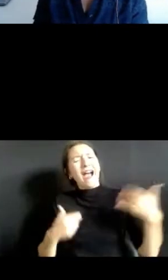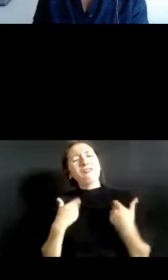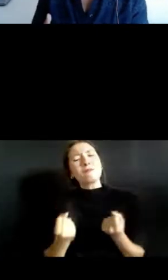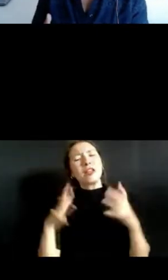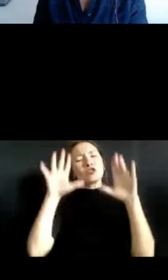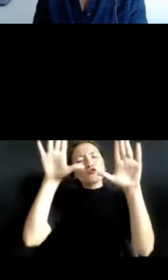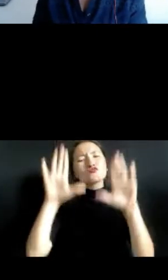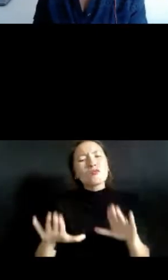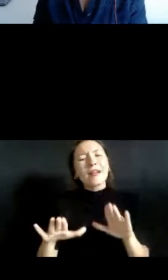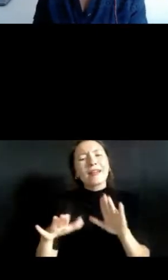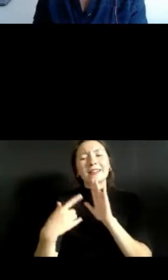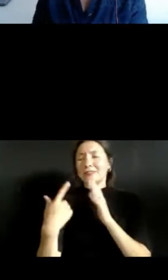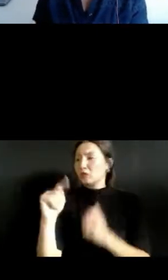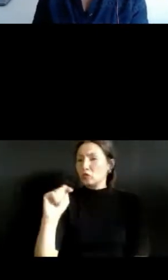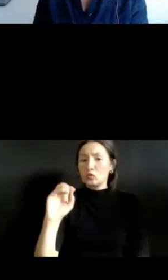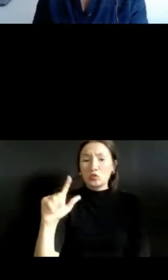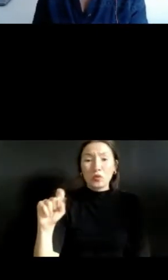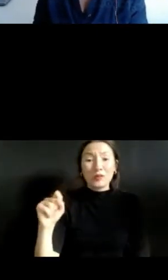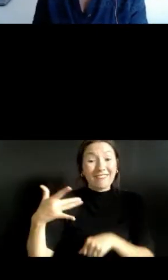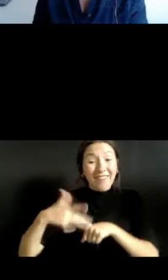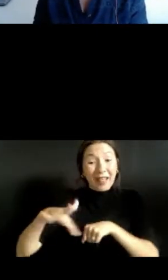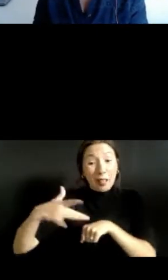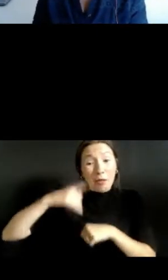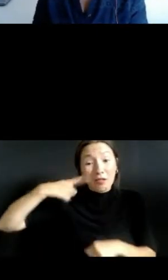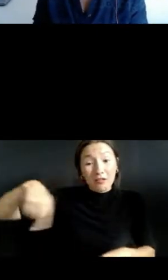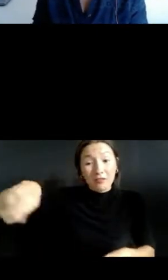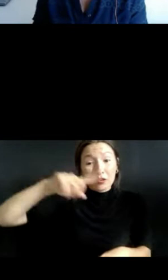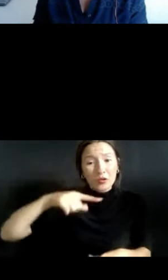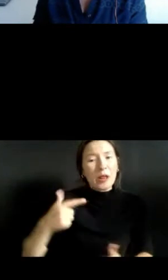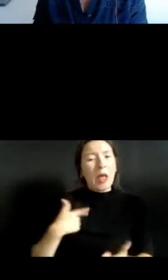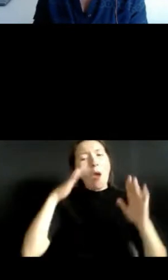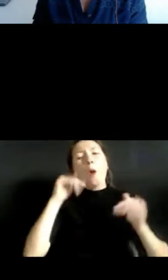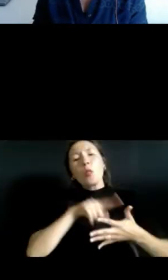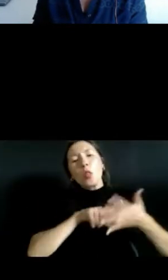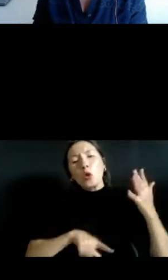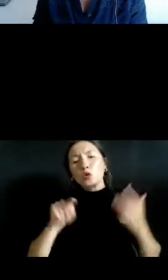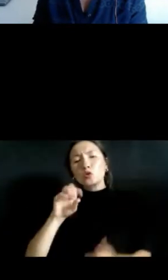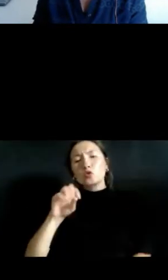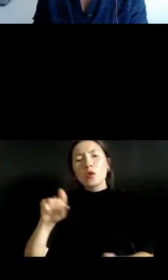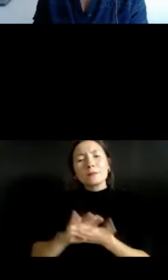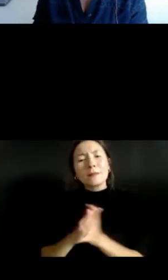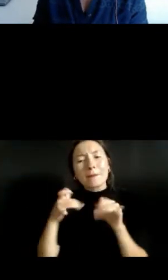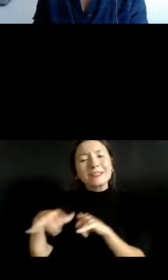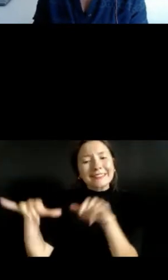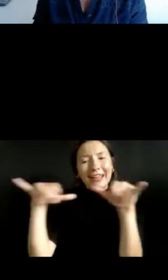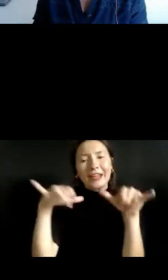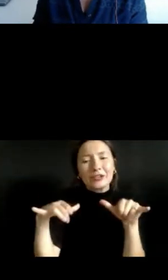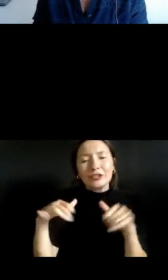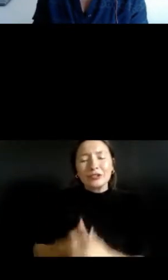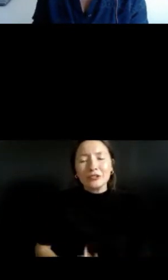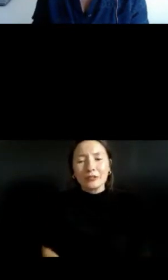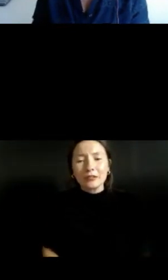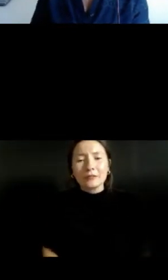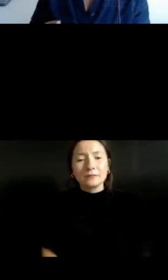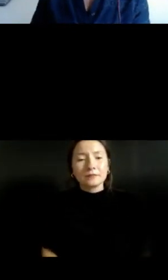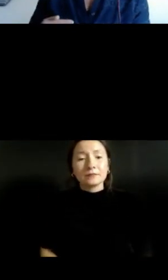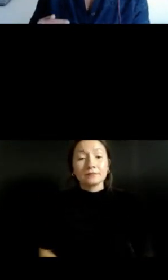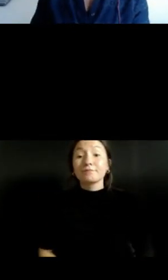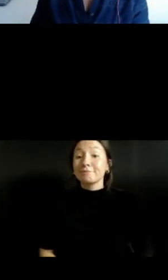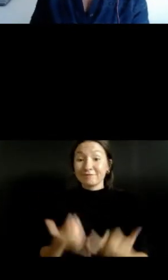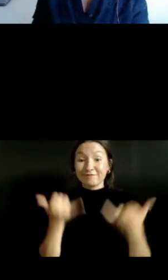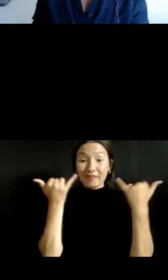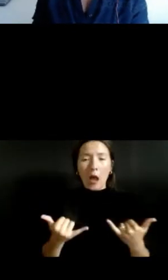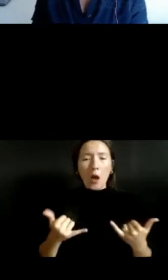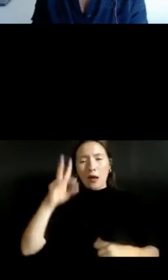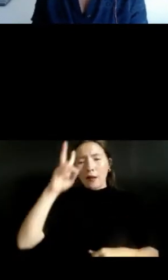they'll become standard in every tool at some point in the future. So now moving on to our next myth, and this is the